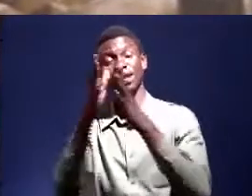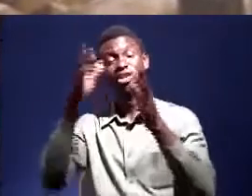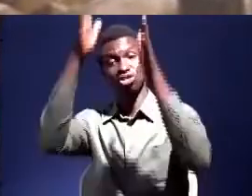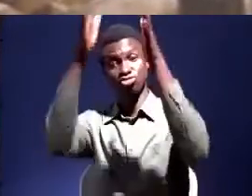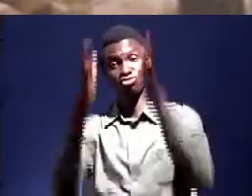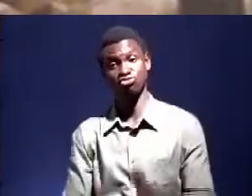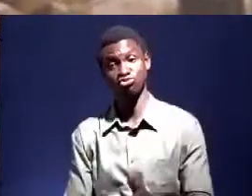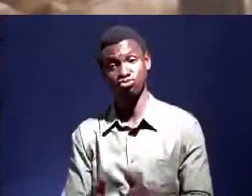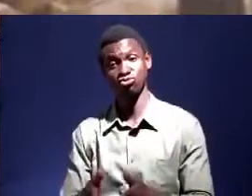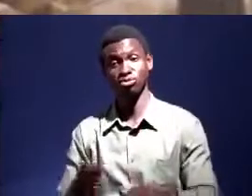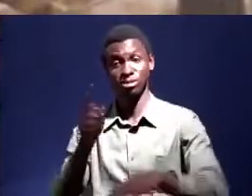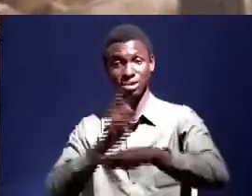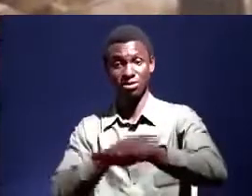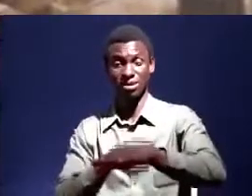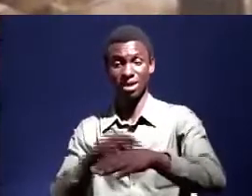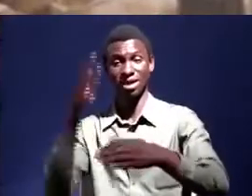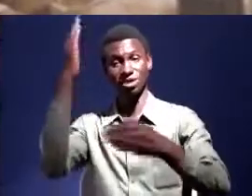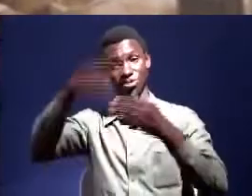Thousands who walked with Jesus